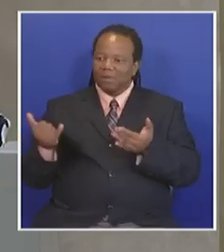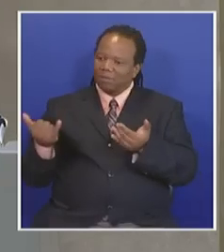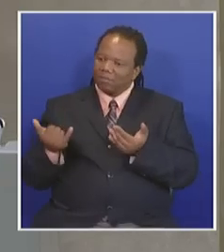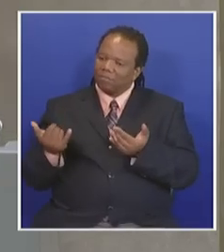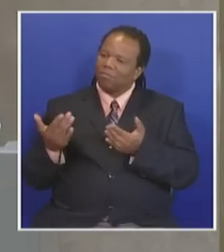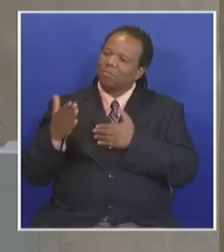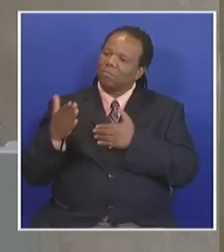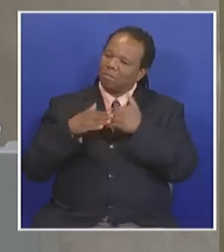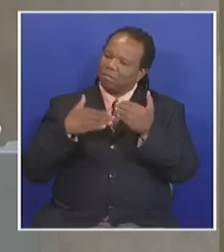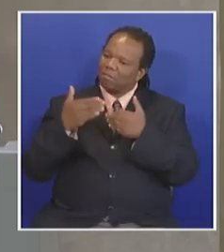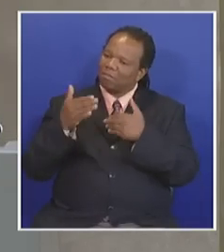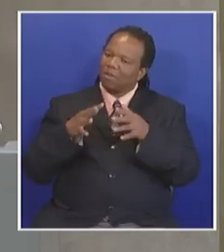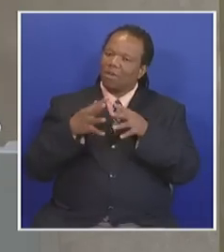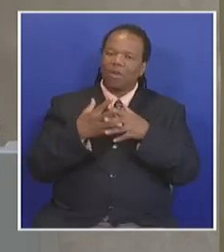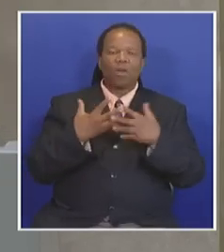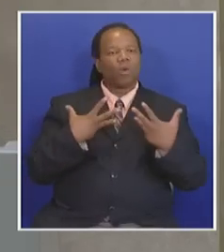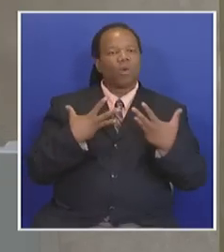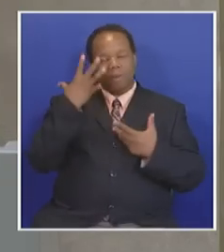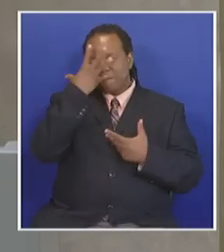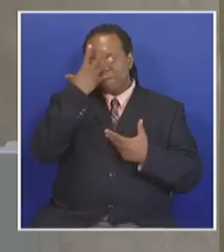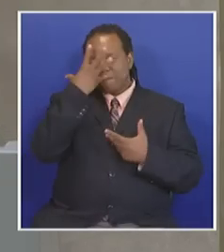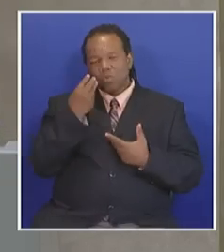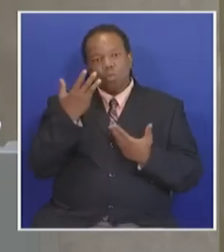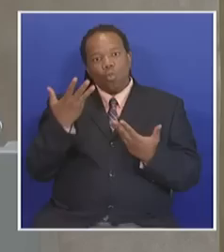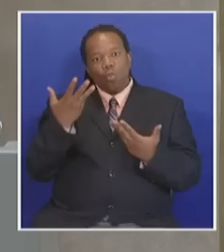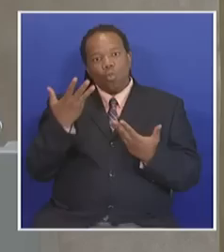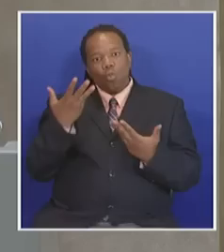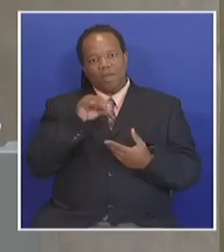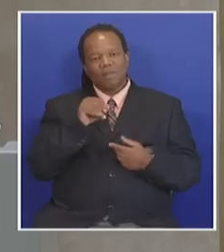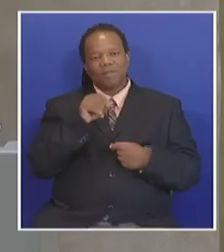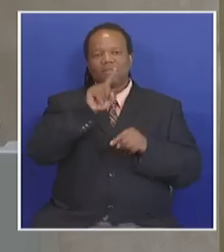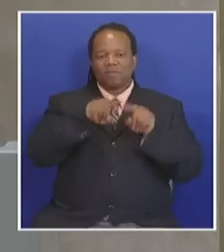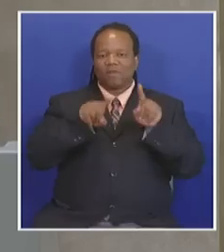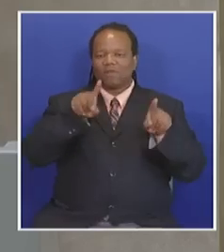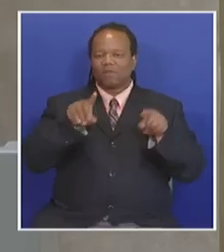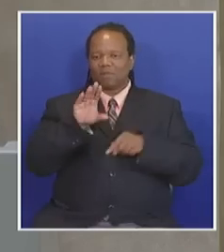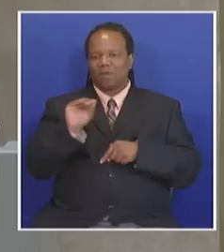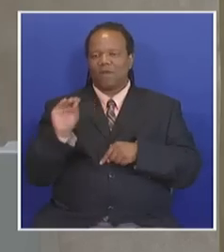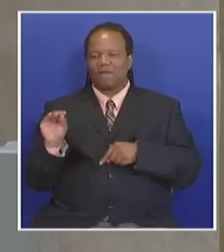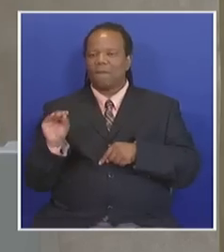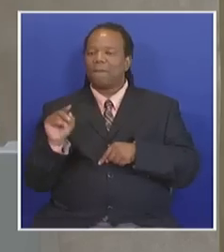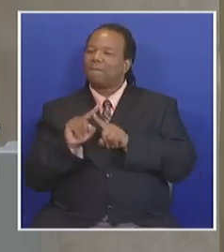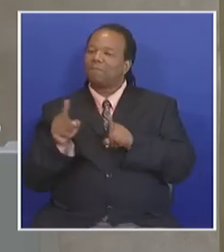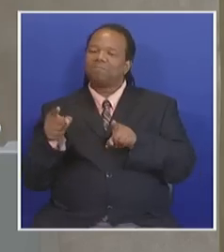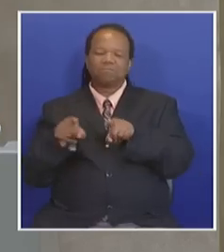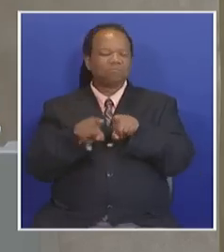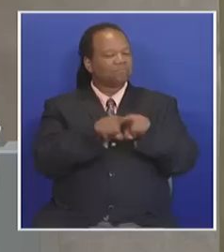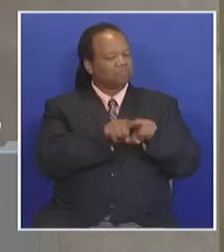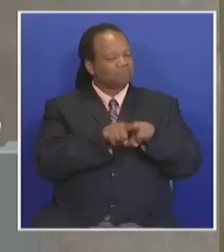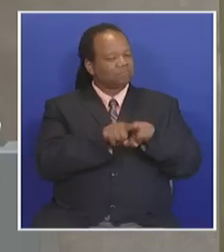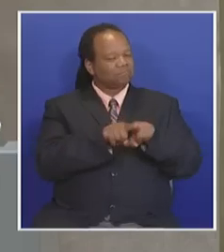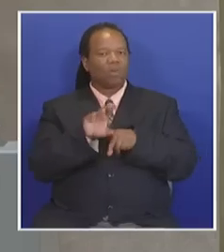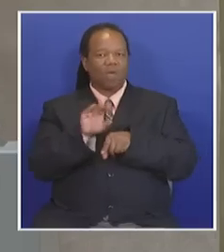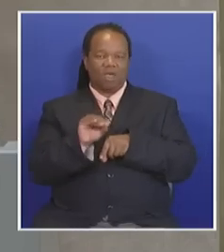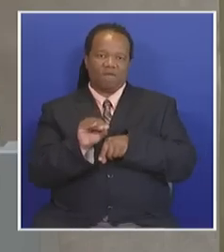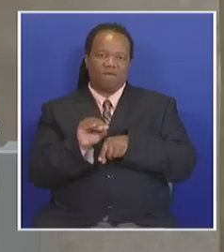of the view that our beauty lies in our diversity. There is more that we have in common than that sets us apart,